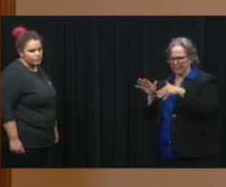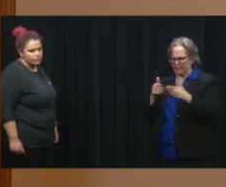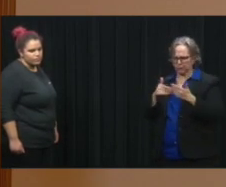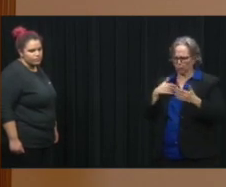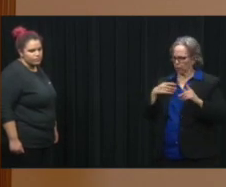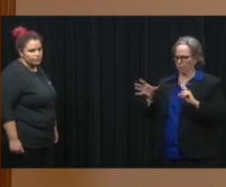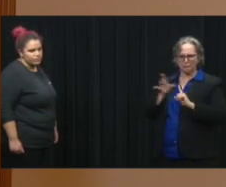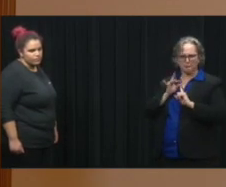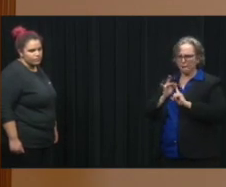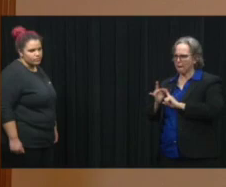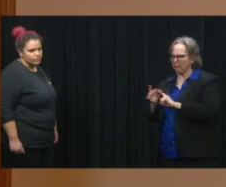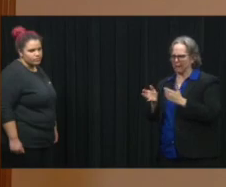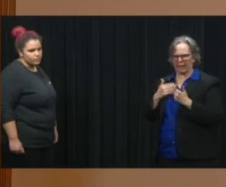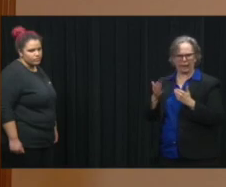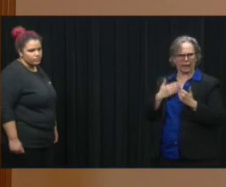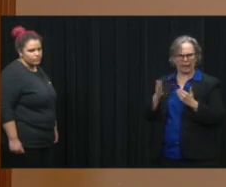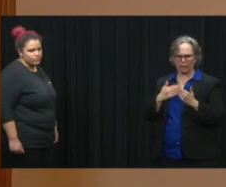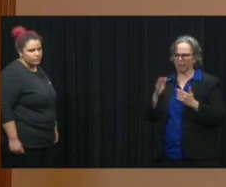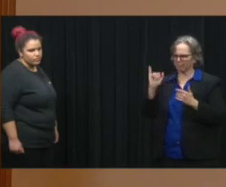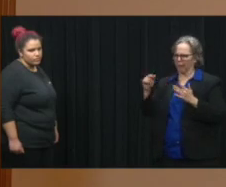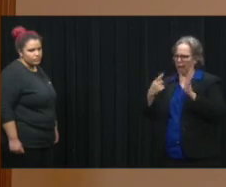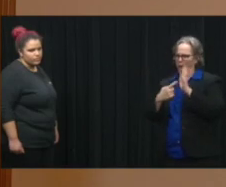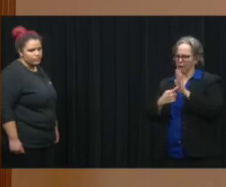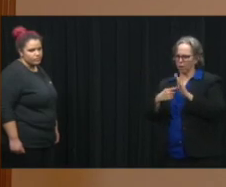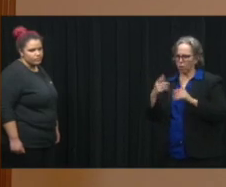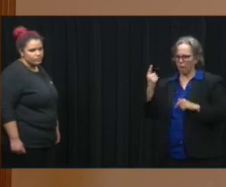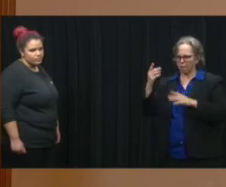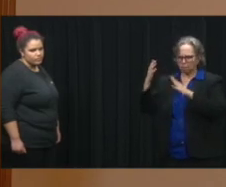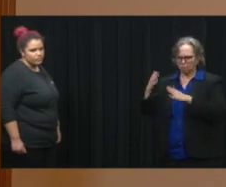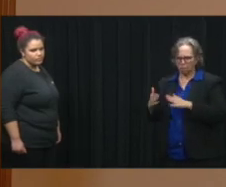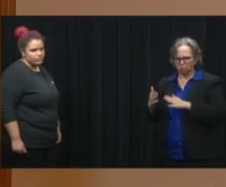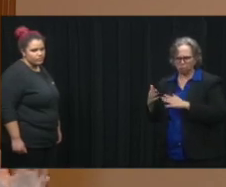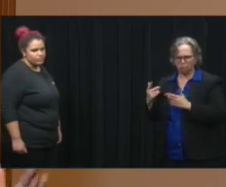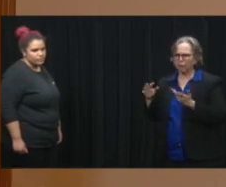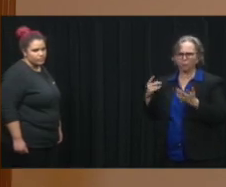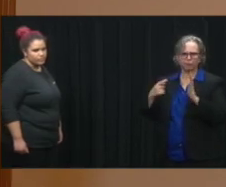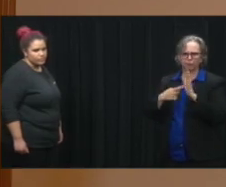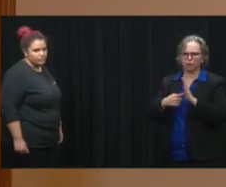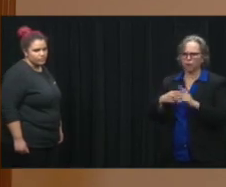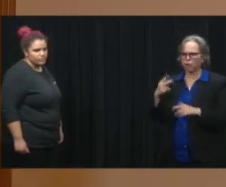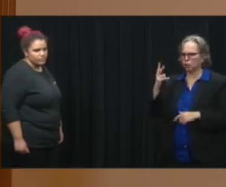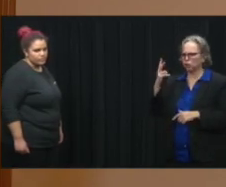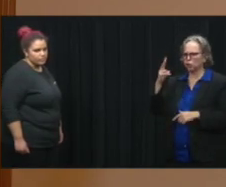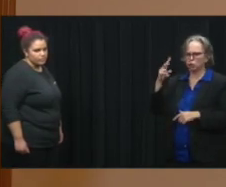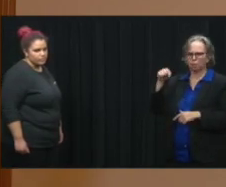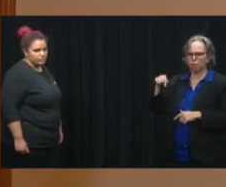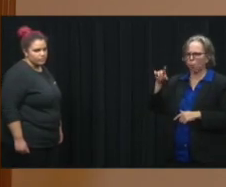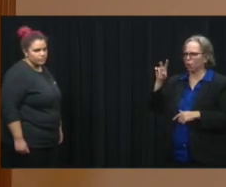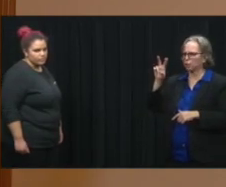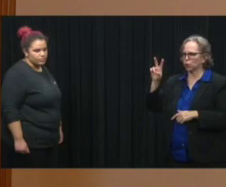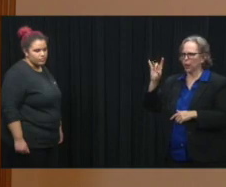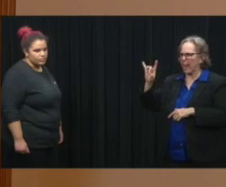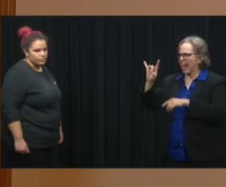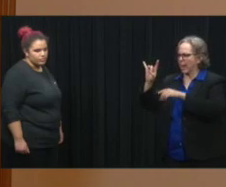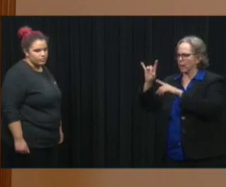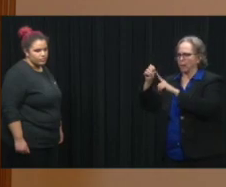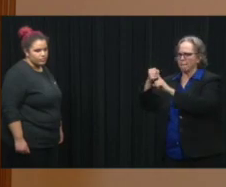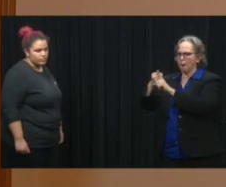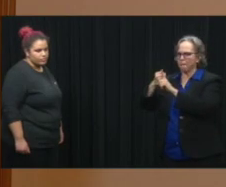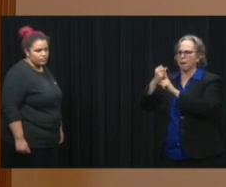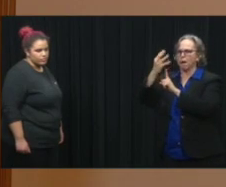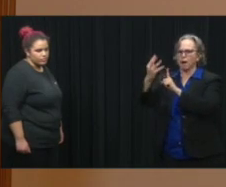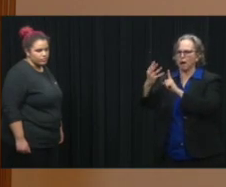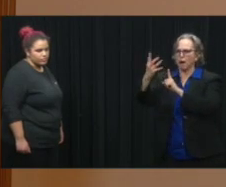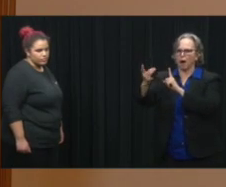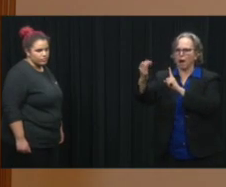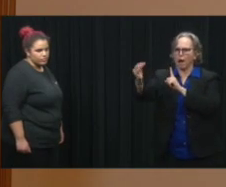The R0 you hear about, one person doing 2.28 people from each infected person. But you have S, I,